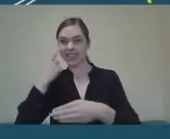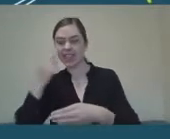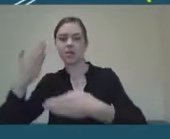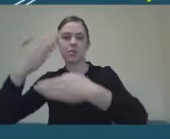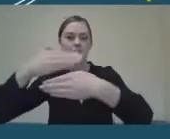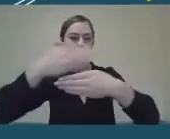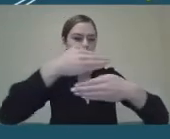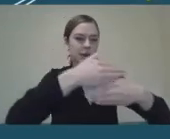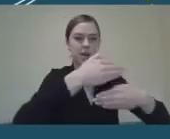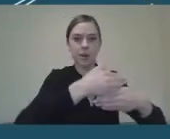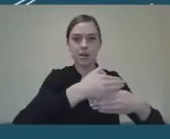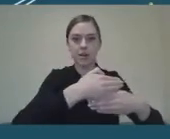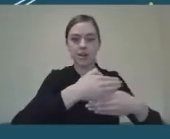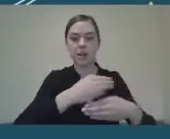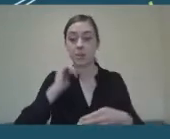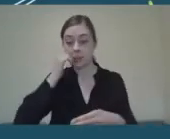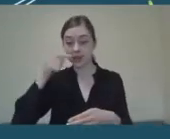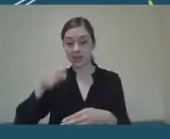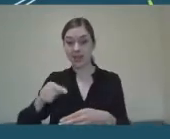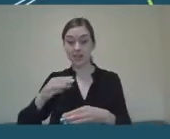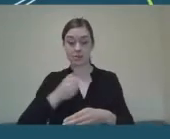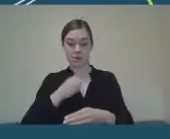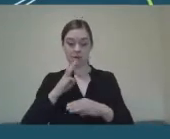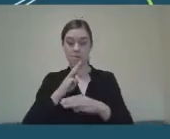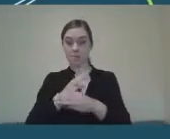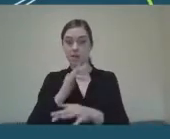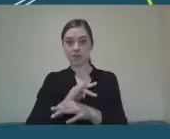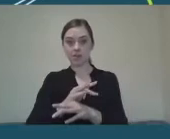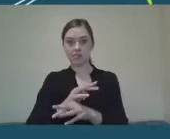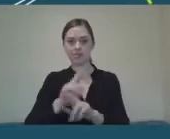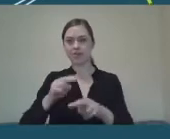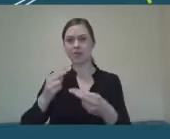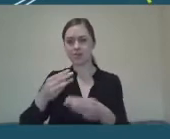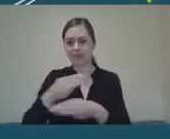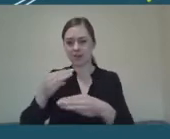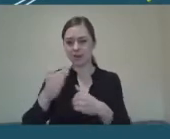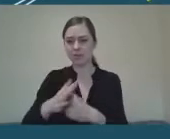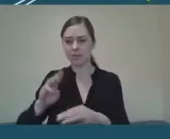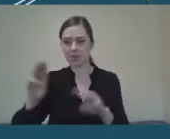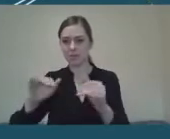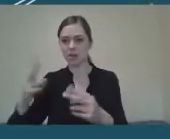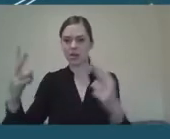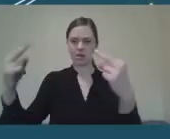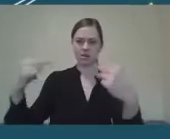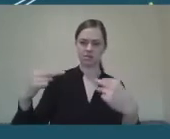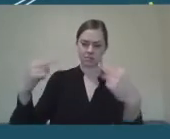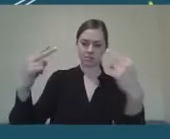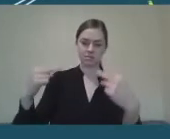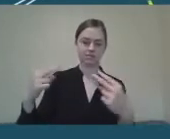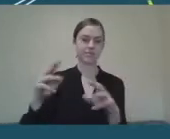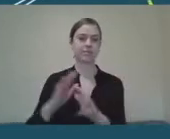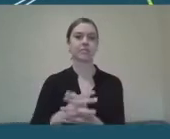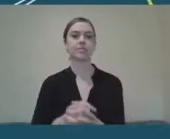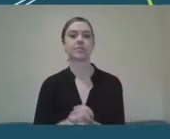And because of that, my parents couldn't protect me from the stares that I was getting when I was 10 years old off old people or